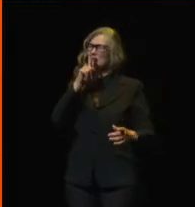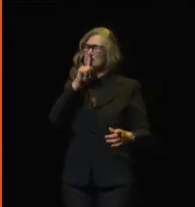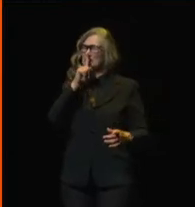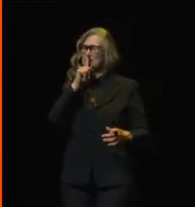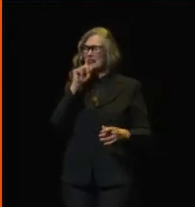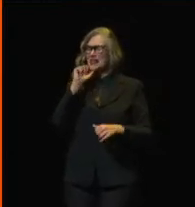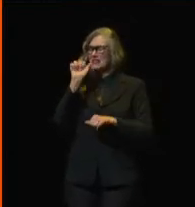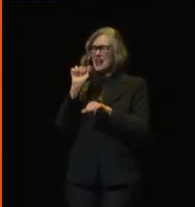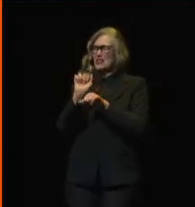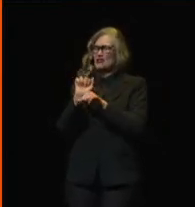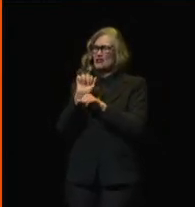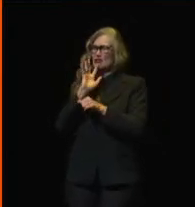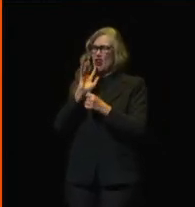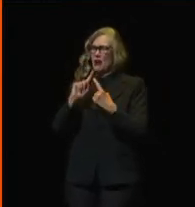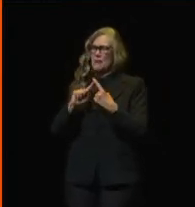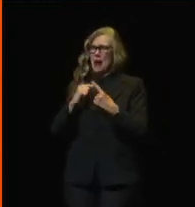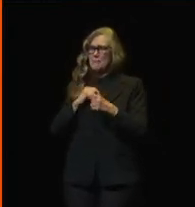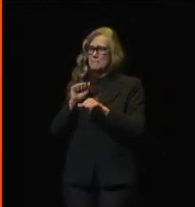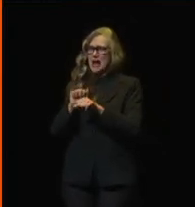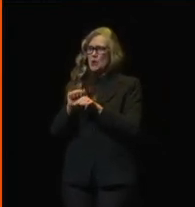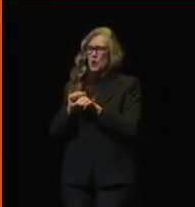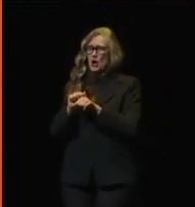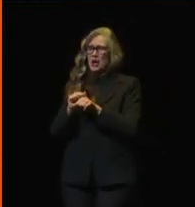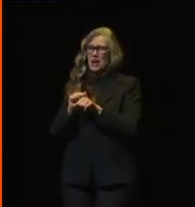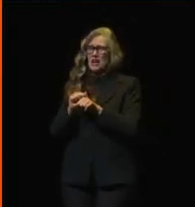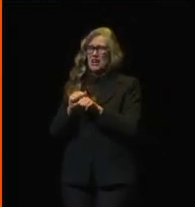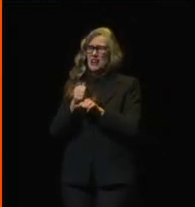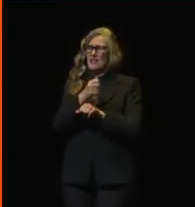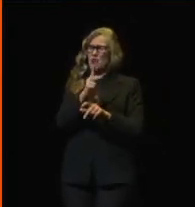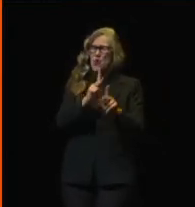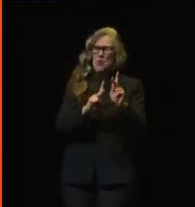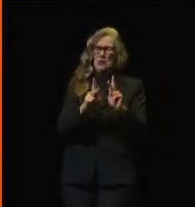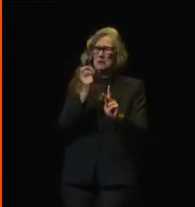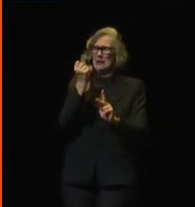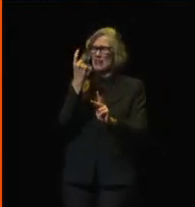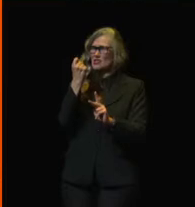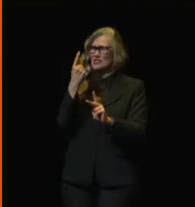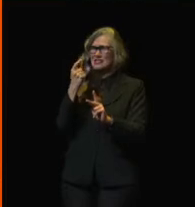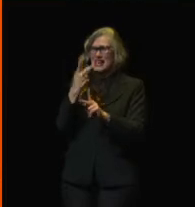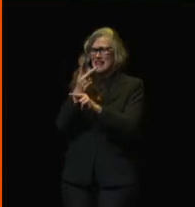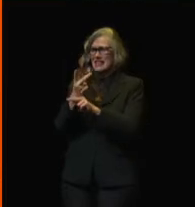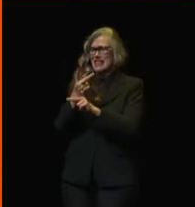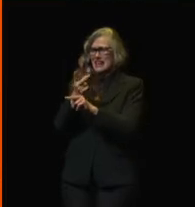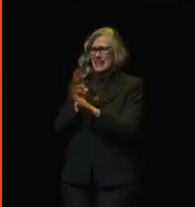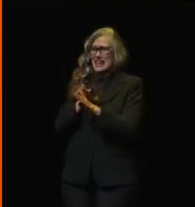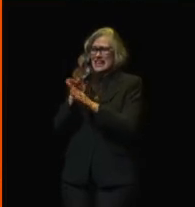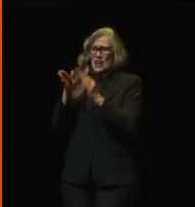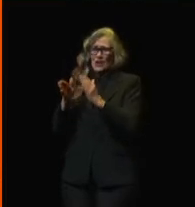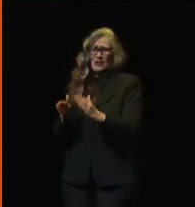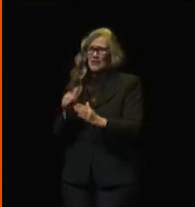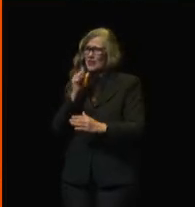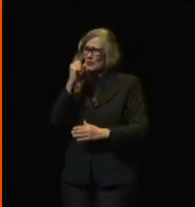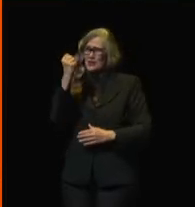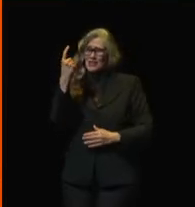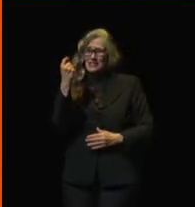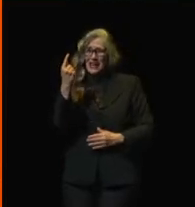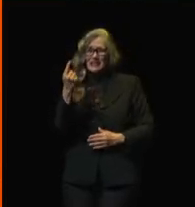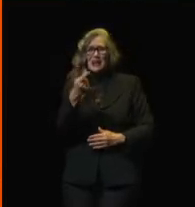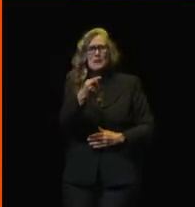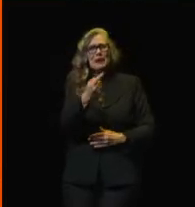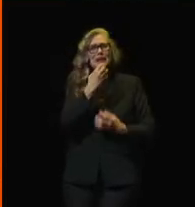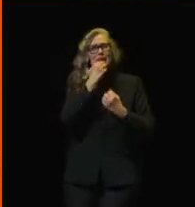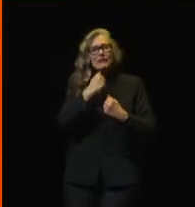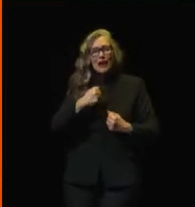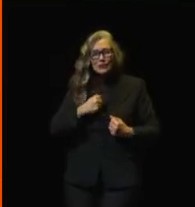importance of caregivers. Ady valued me and helped me become a proud caregiver. I listened as